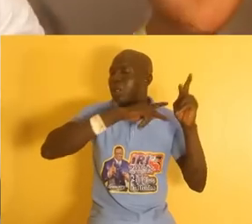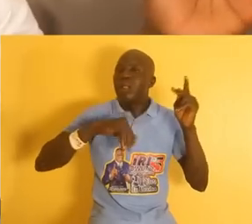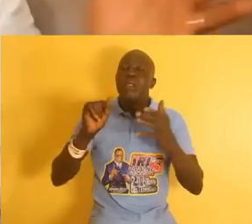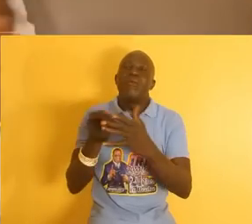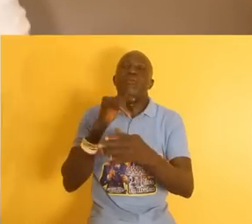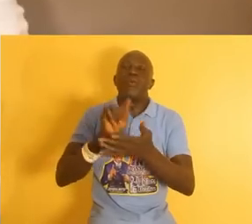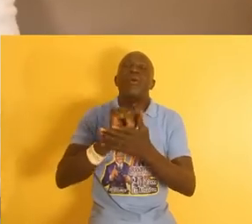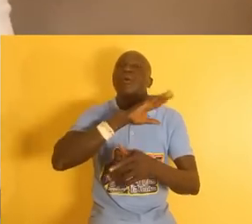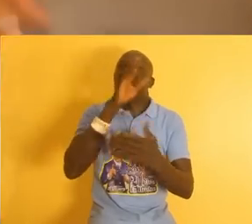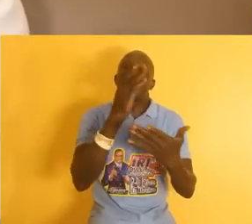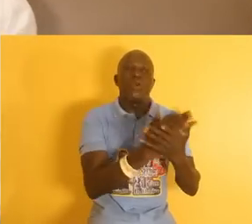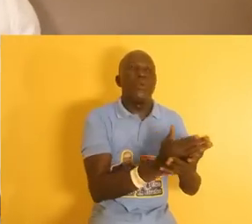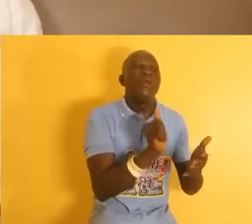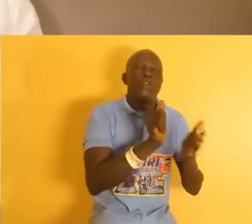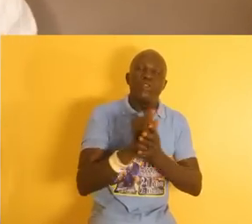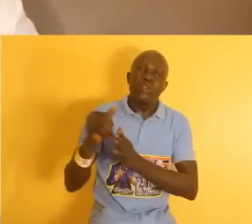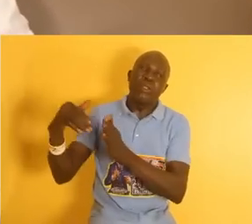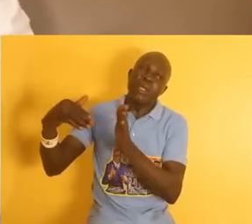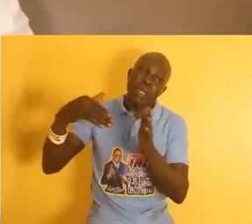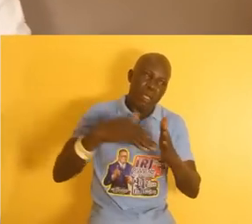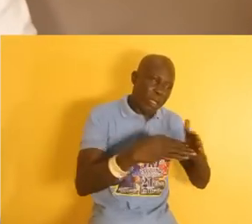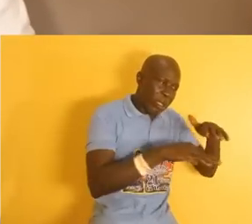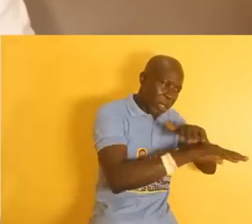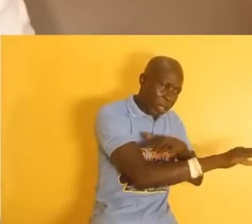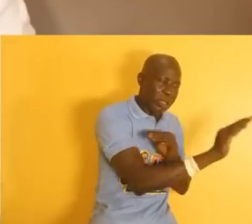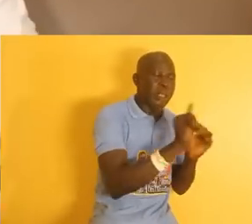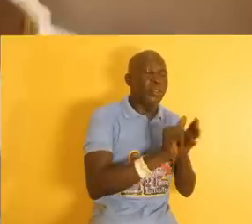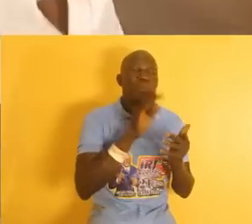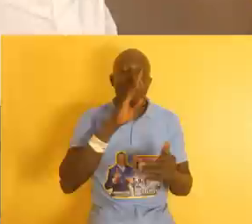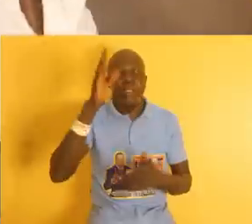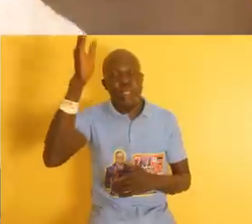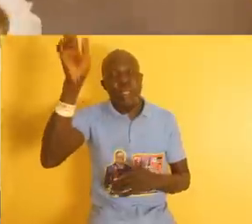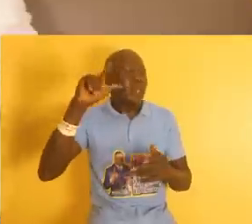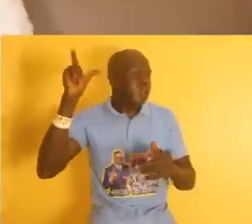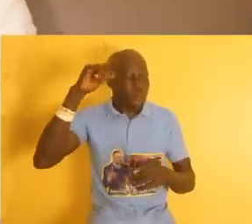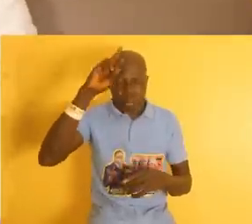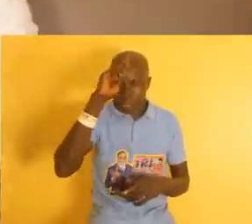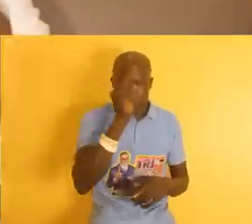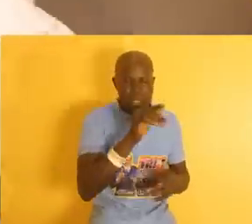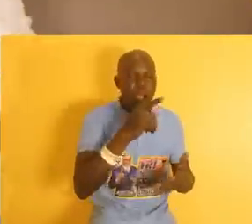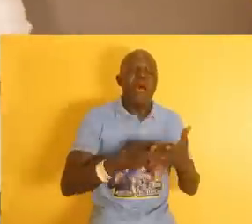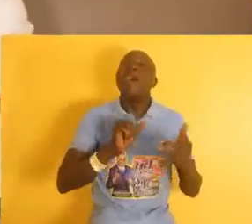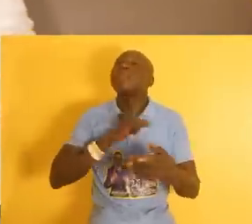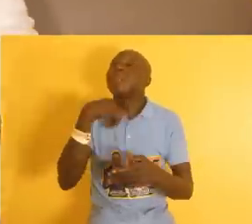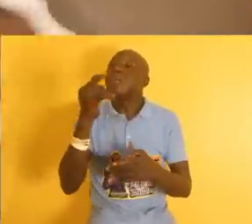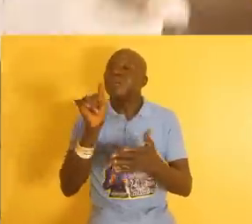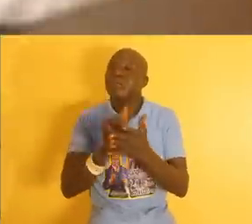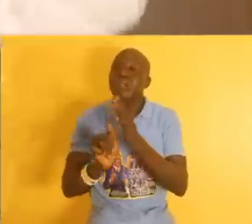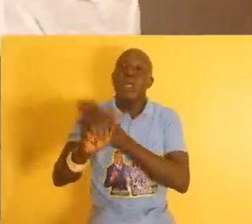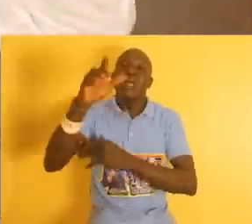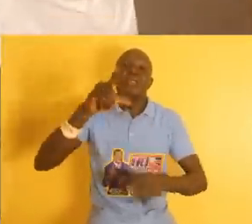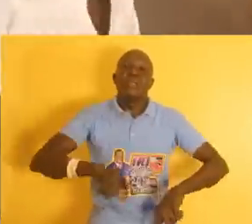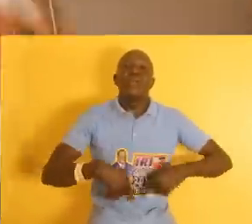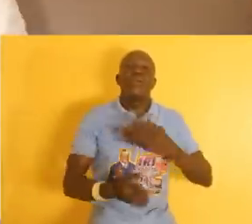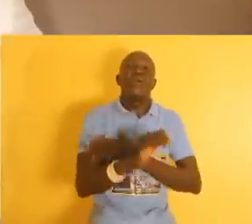Once together. Obari. That's it. Yes, I will left you. Just turn to your left side. You are there. Head bomb is sir. Listen to me. What suffer you? I declare you. You